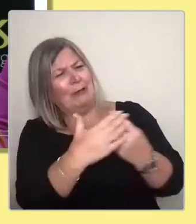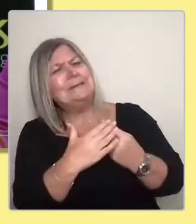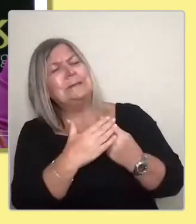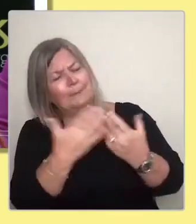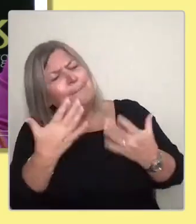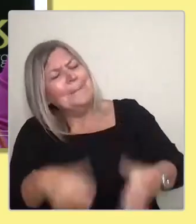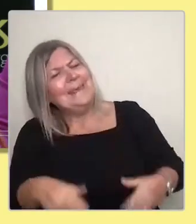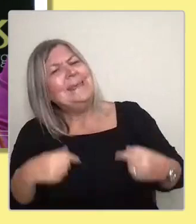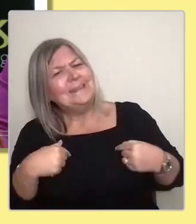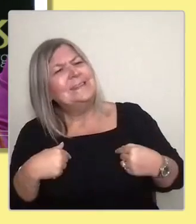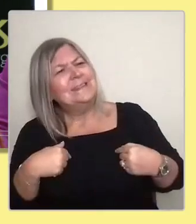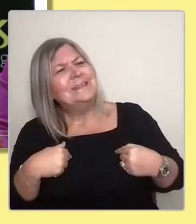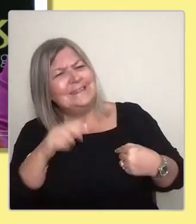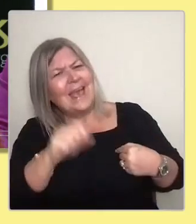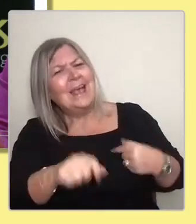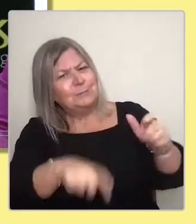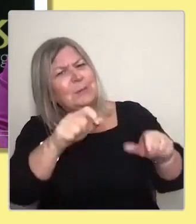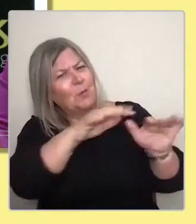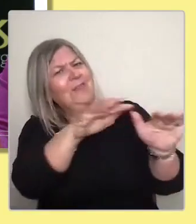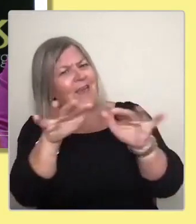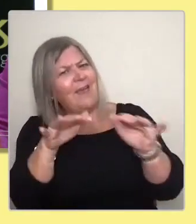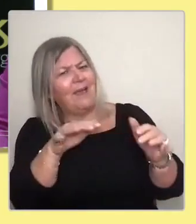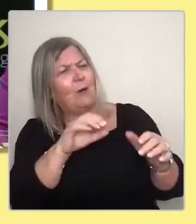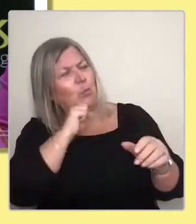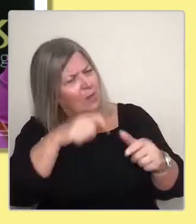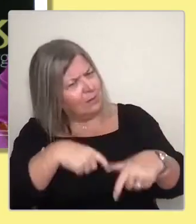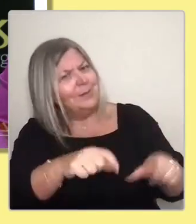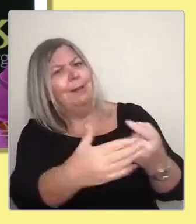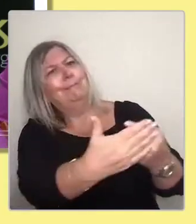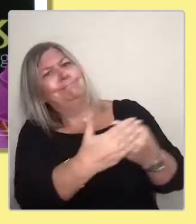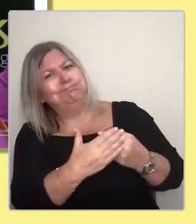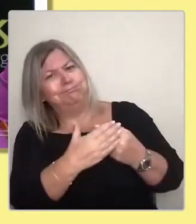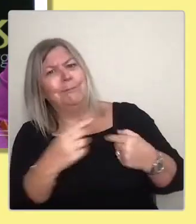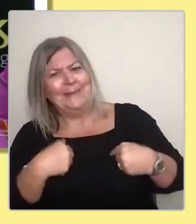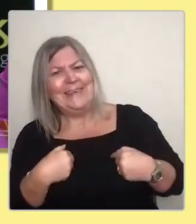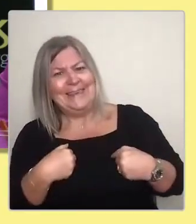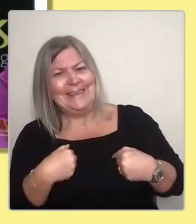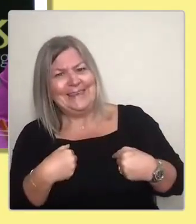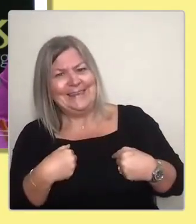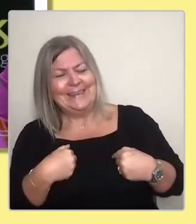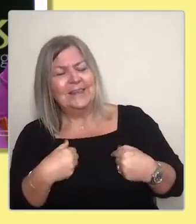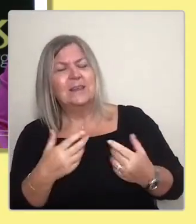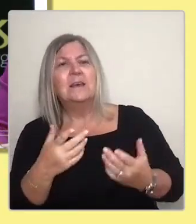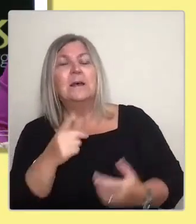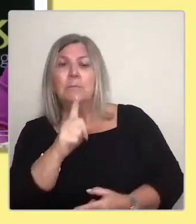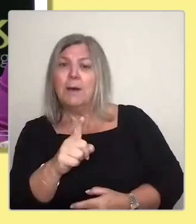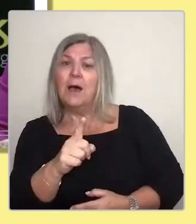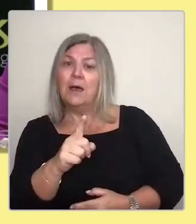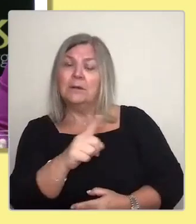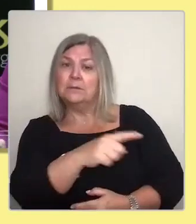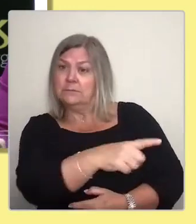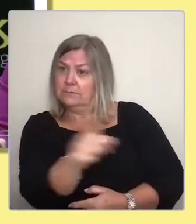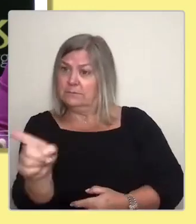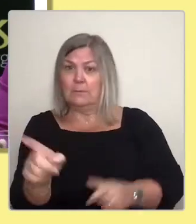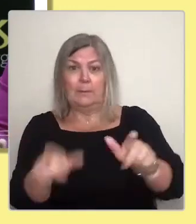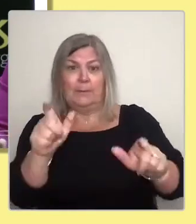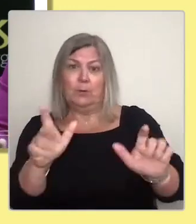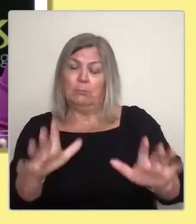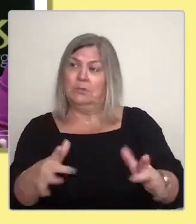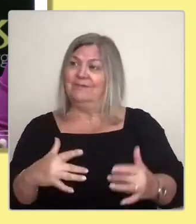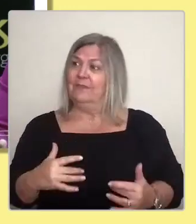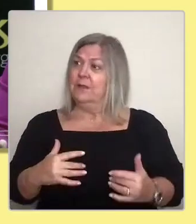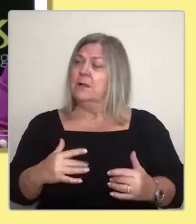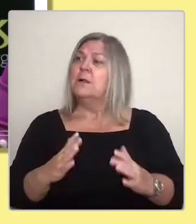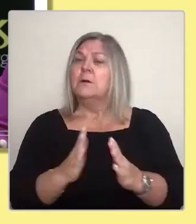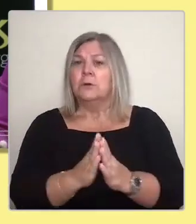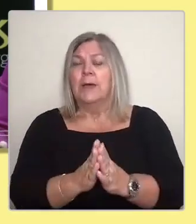country. But I've been celebrated. And you must feel that the next leader of the SNP, that you can look at them in the eyes